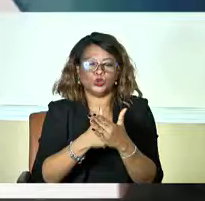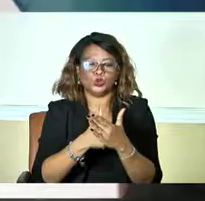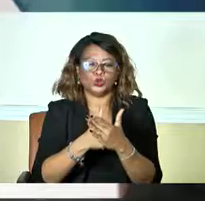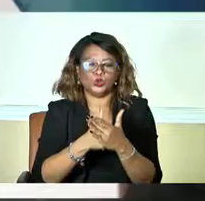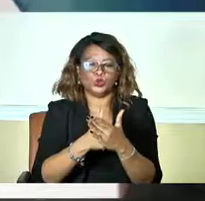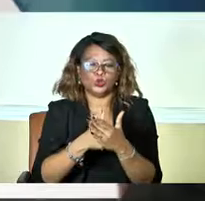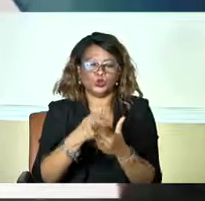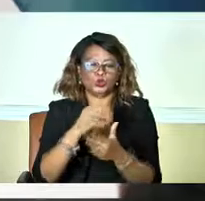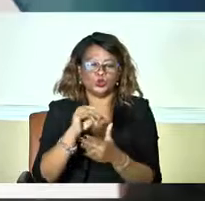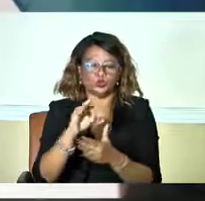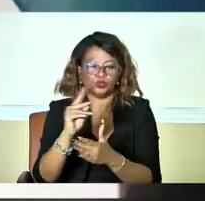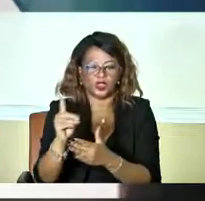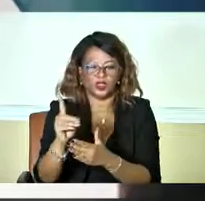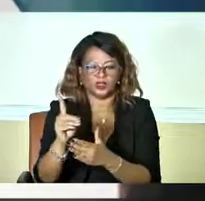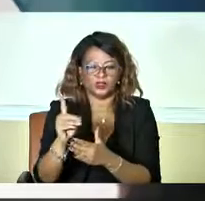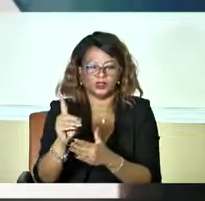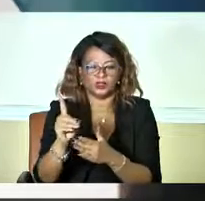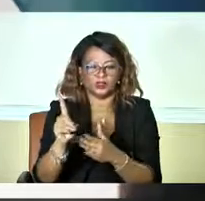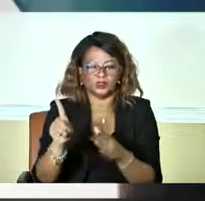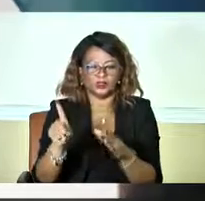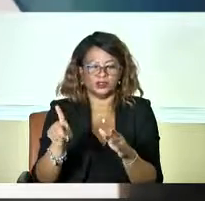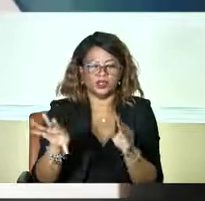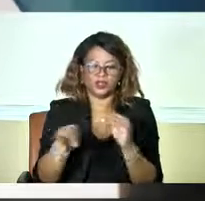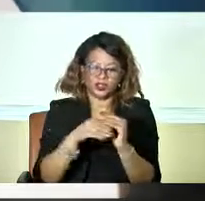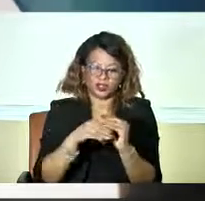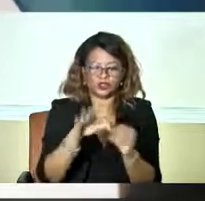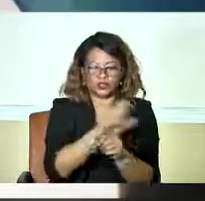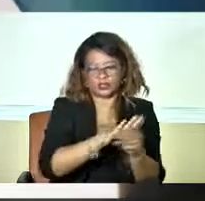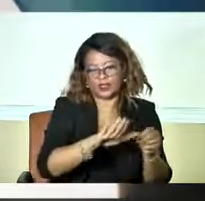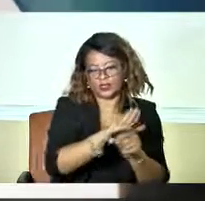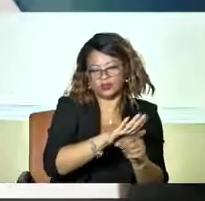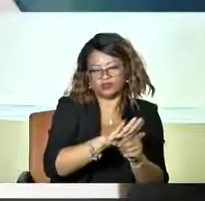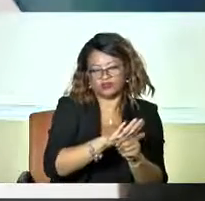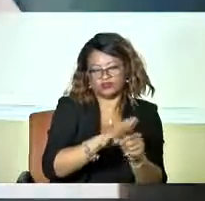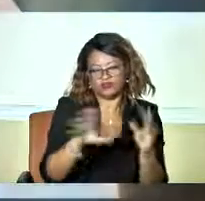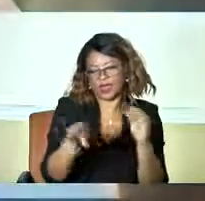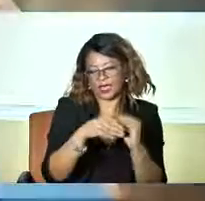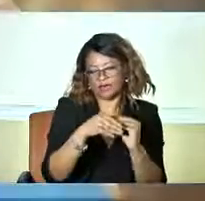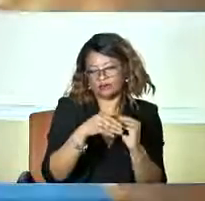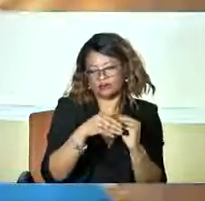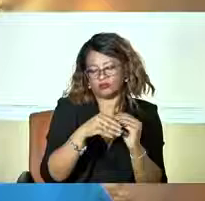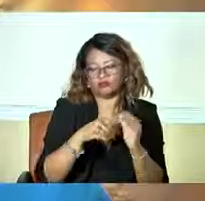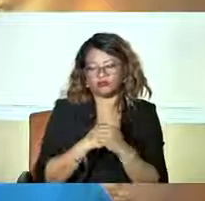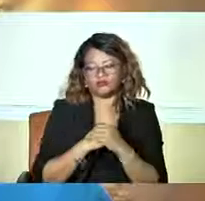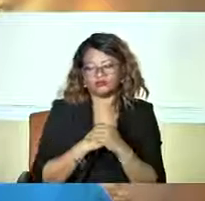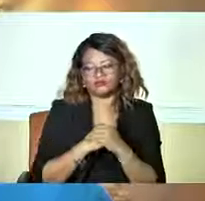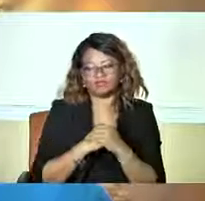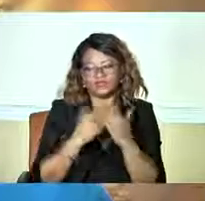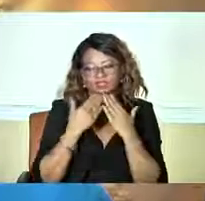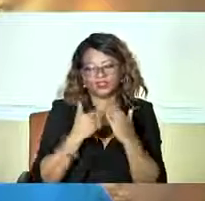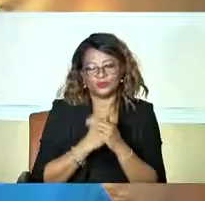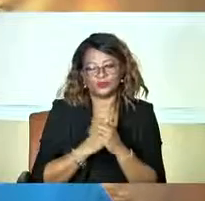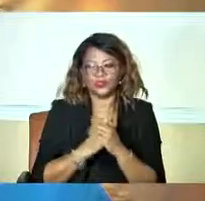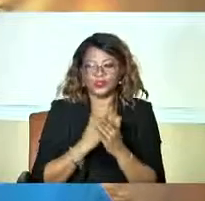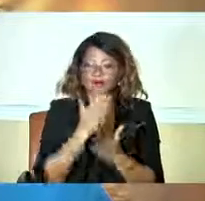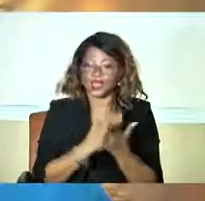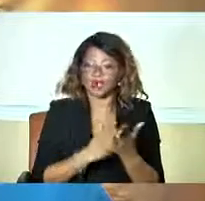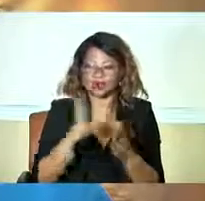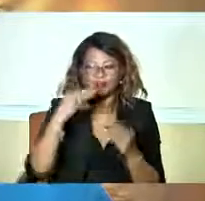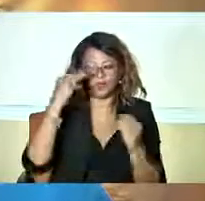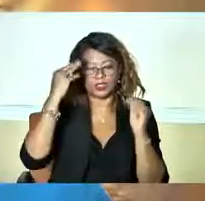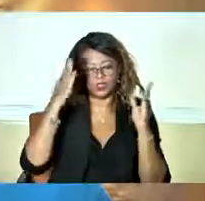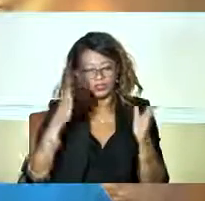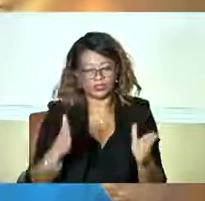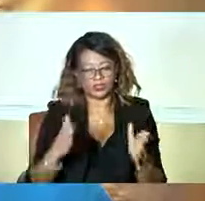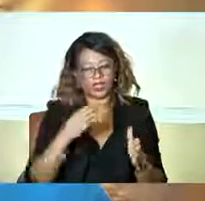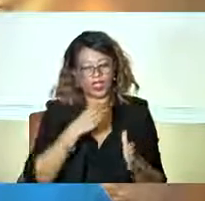at the RAN. That will add some additional space. So thank you very much. Thank you, Minister. On behalf of the Minister,